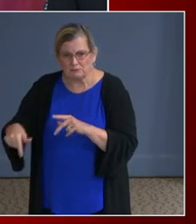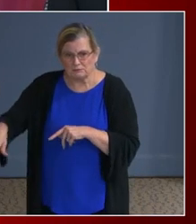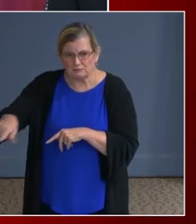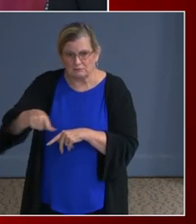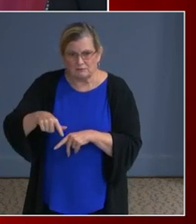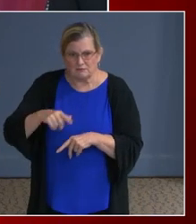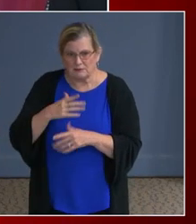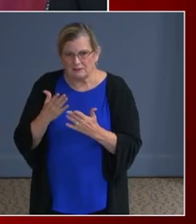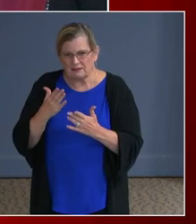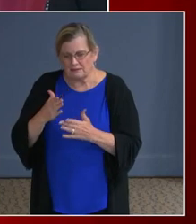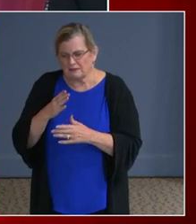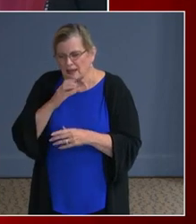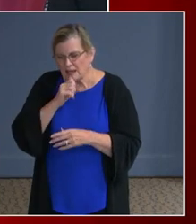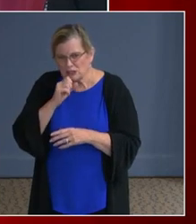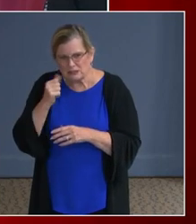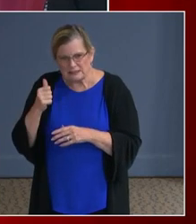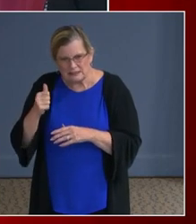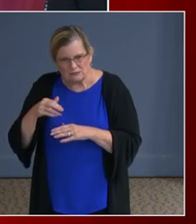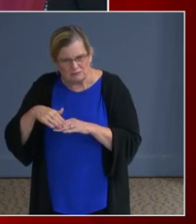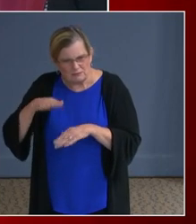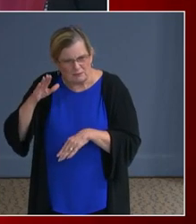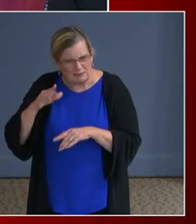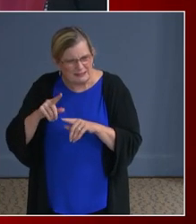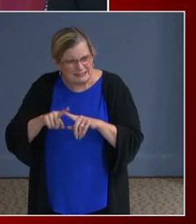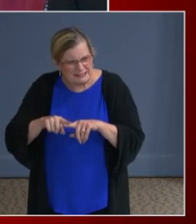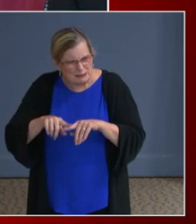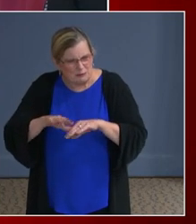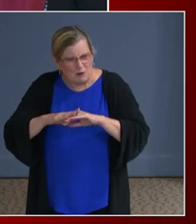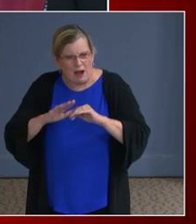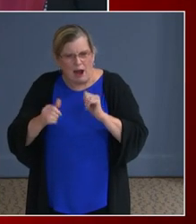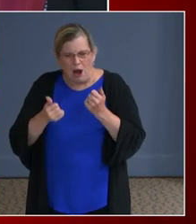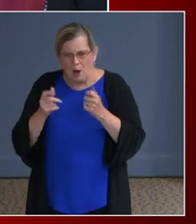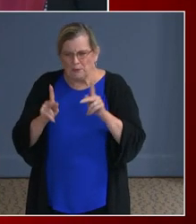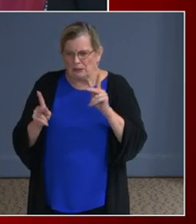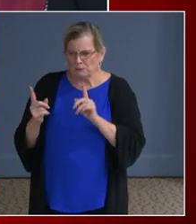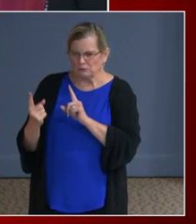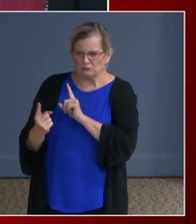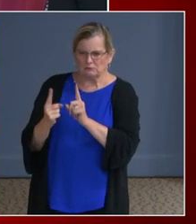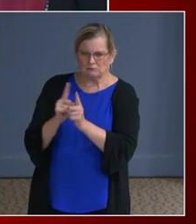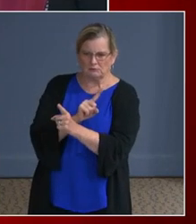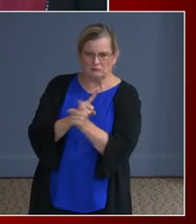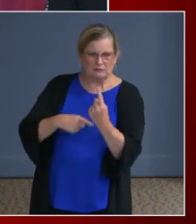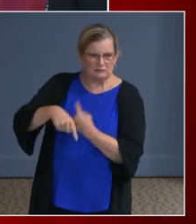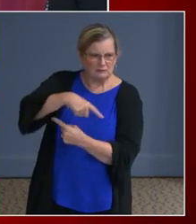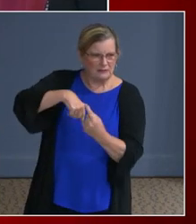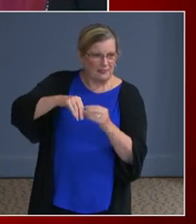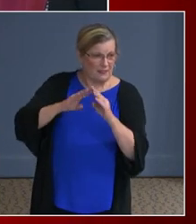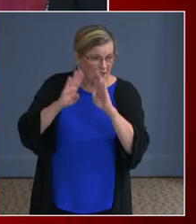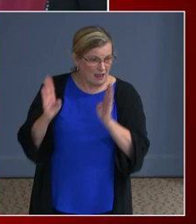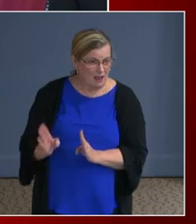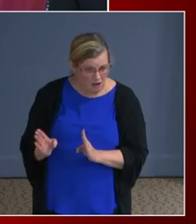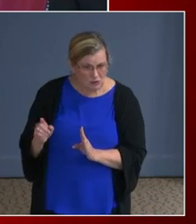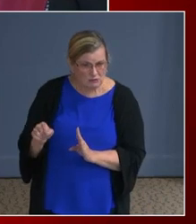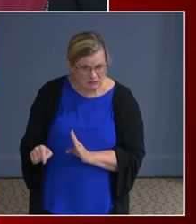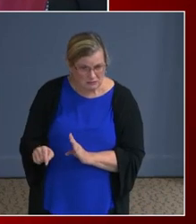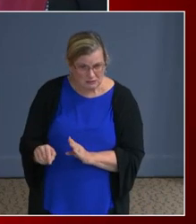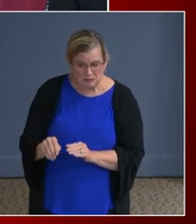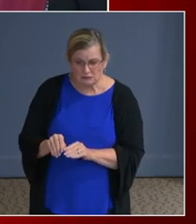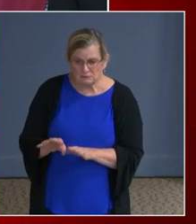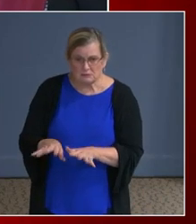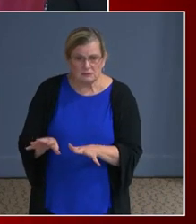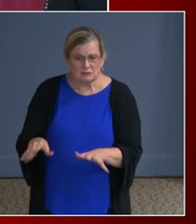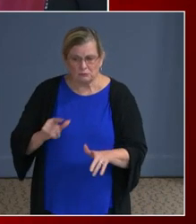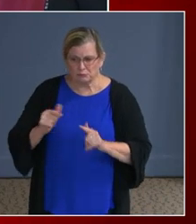introduce infection into the settings where older individuals live, and widespread transmission can quickly